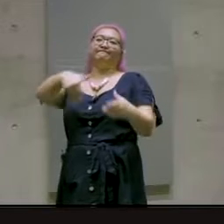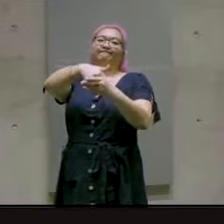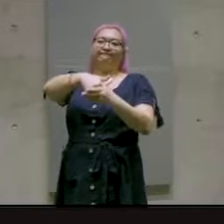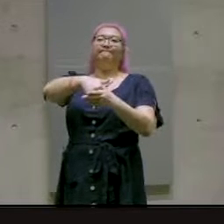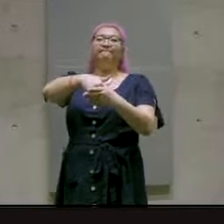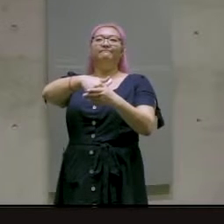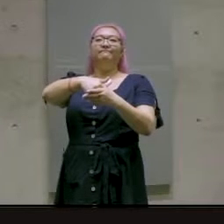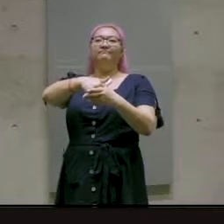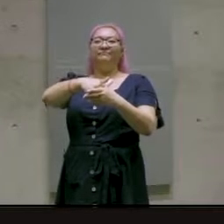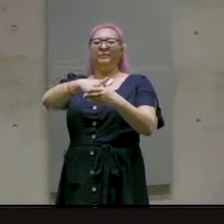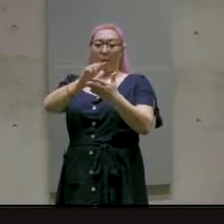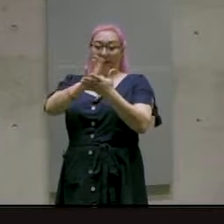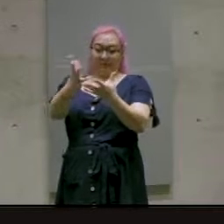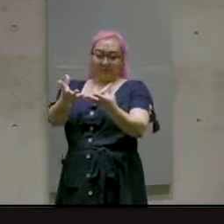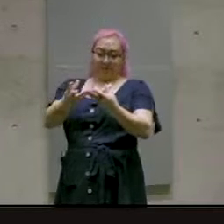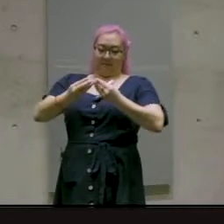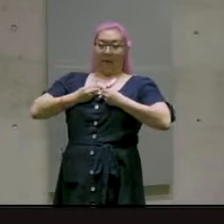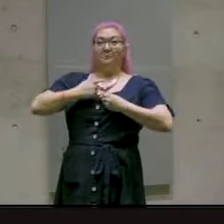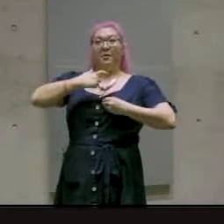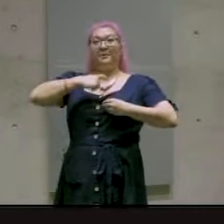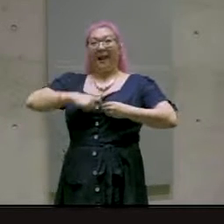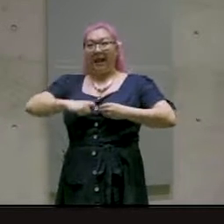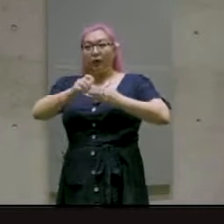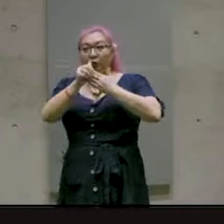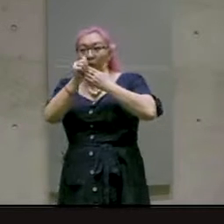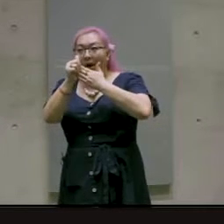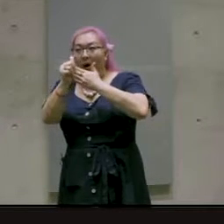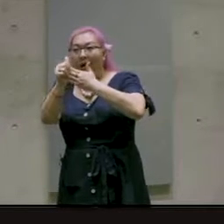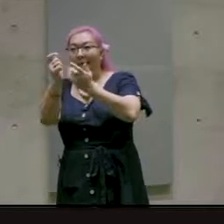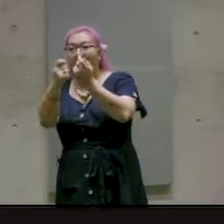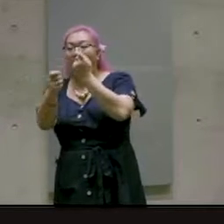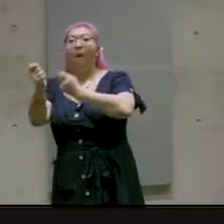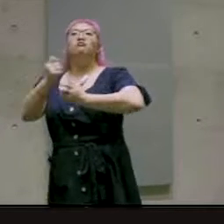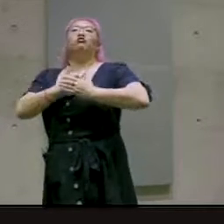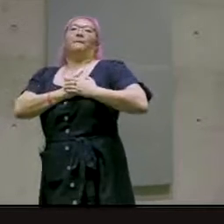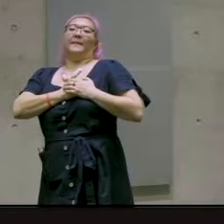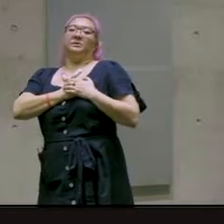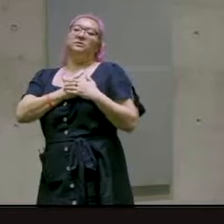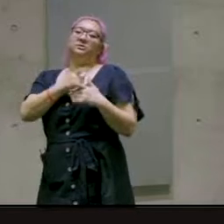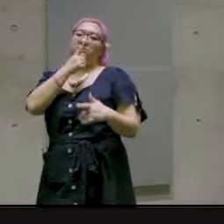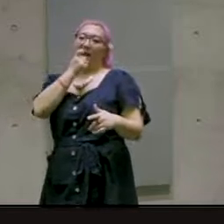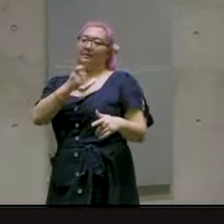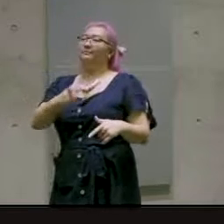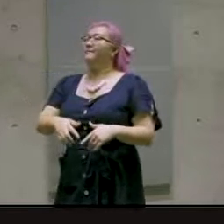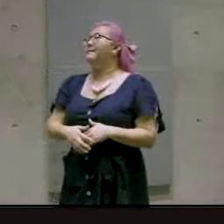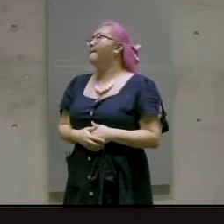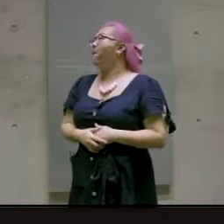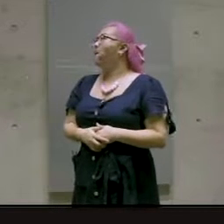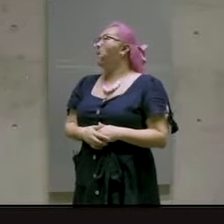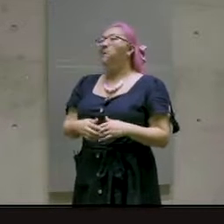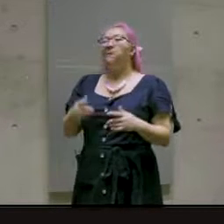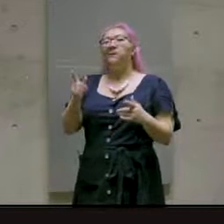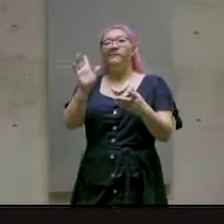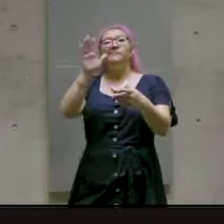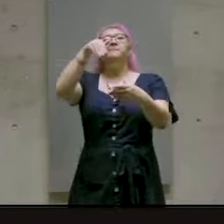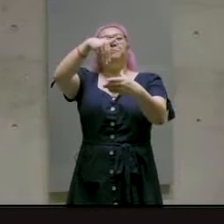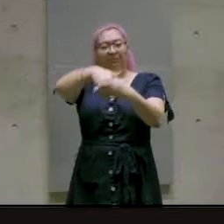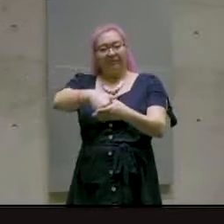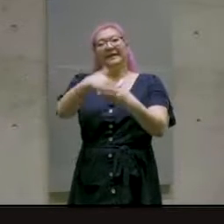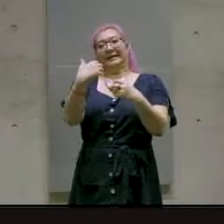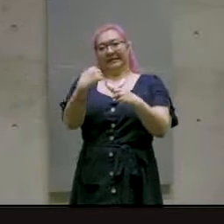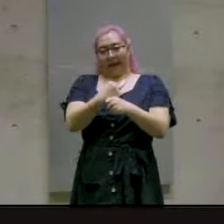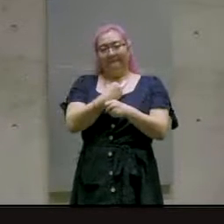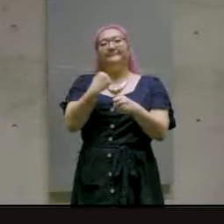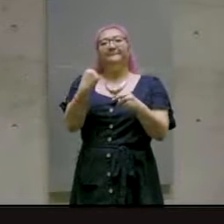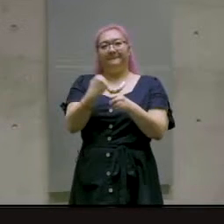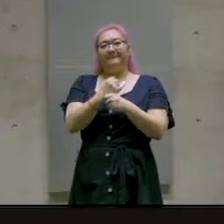instructs the player in a way what kind of experiences are available and how to negotiate this space. So it is kind of built in and embedded in